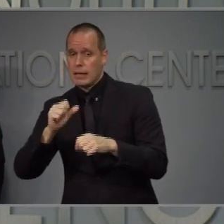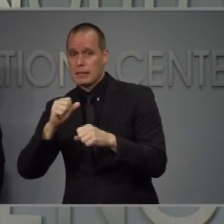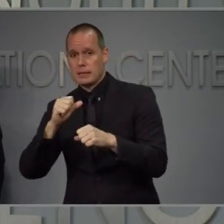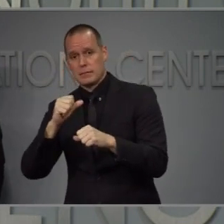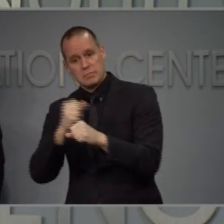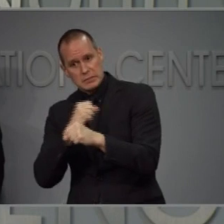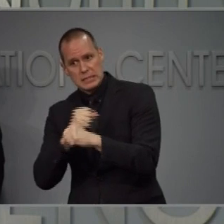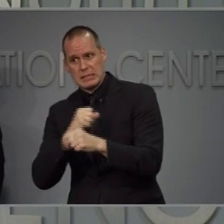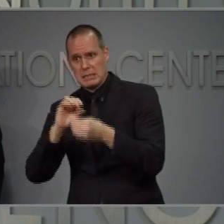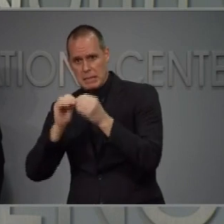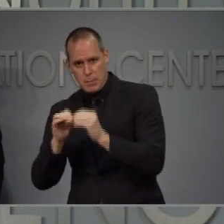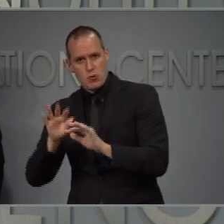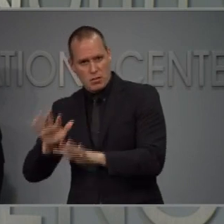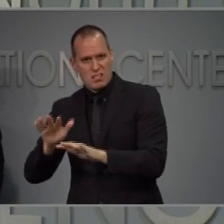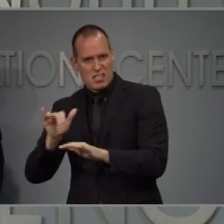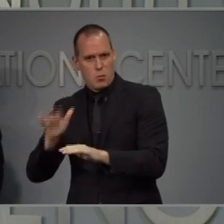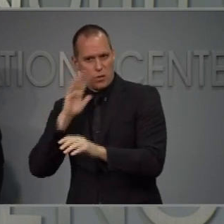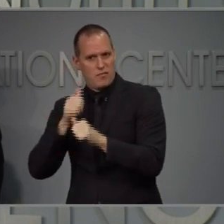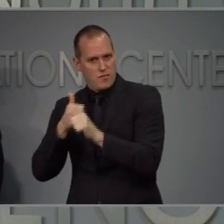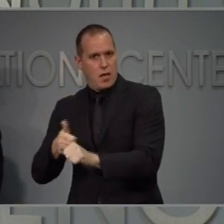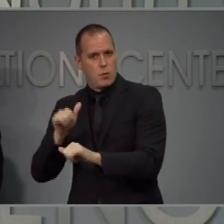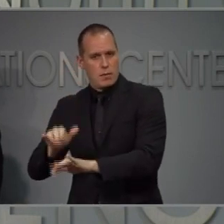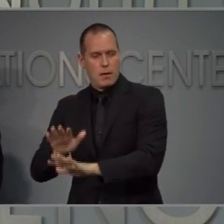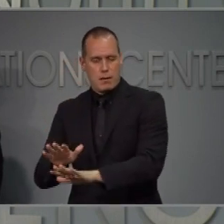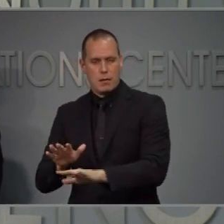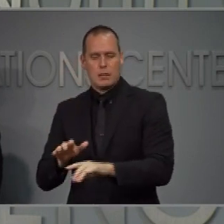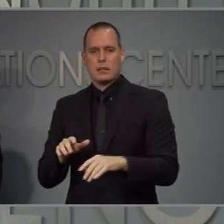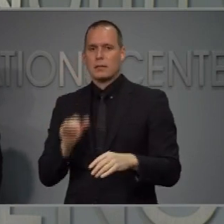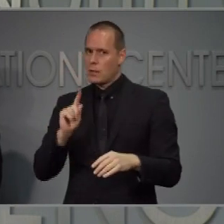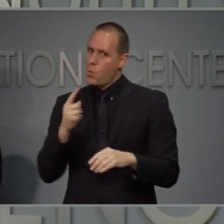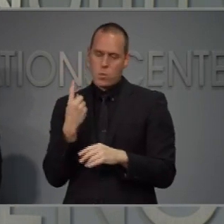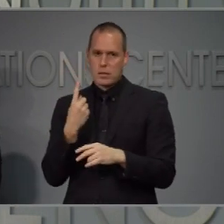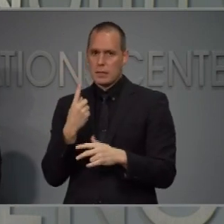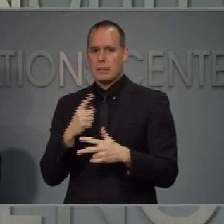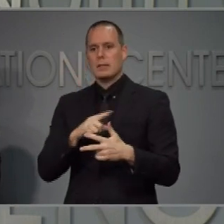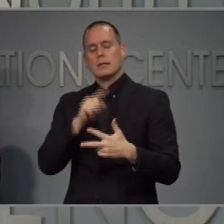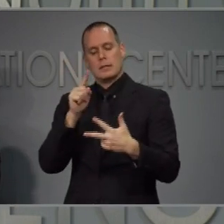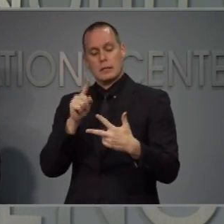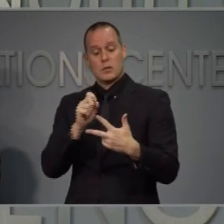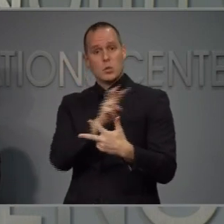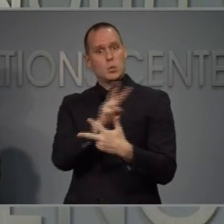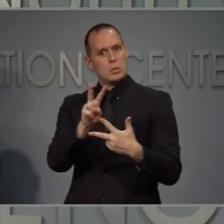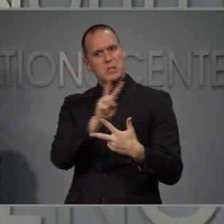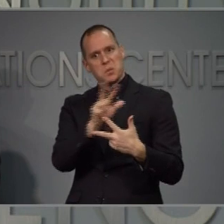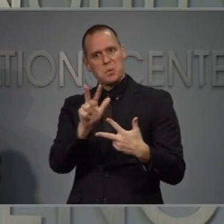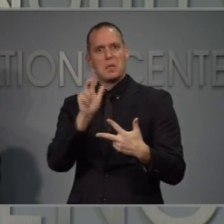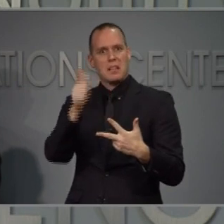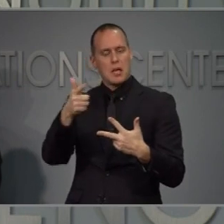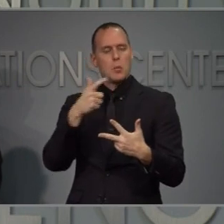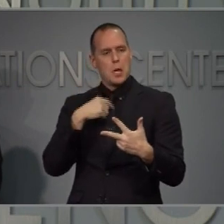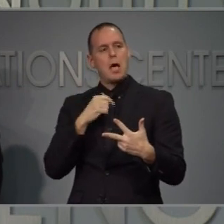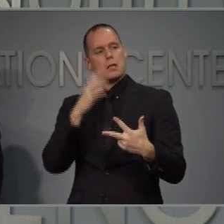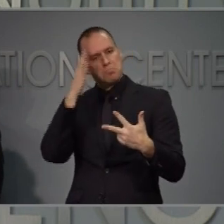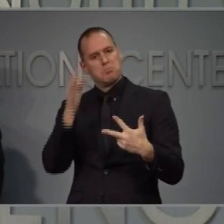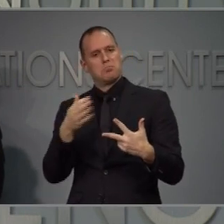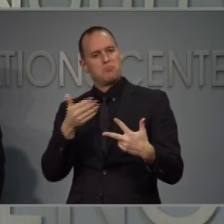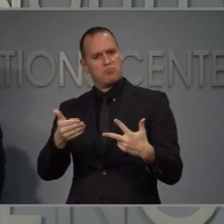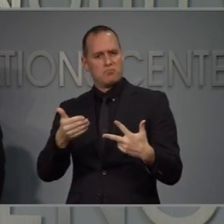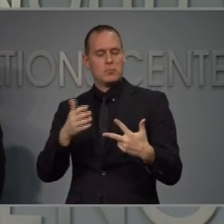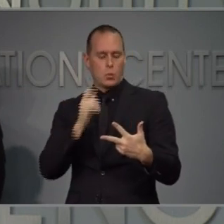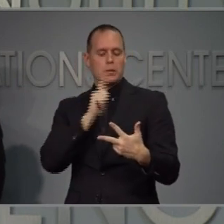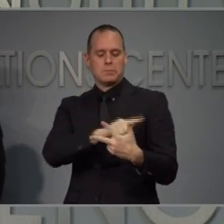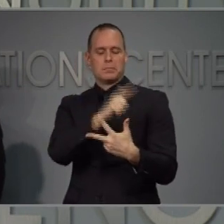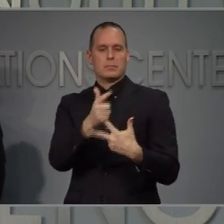we will increase that number of mass gatherings. And that number will be put together by health experts